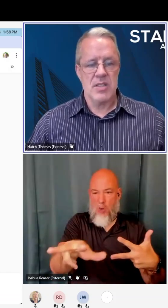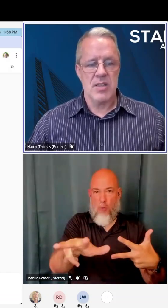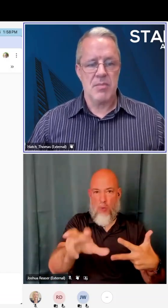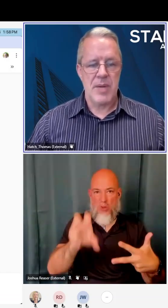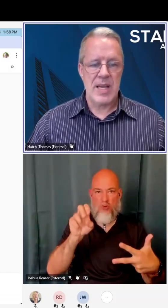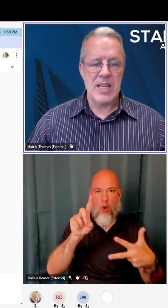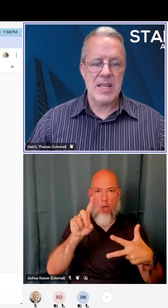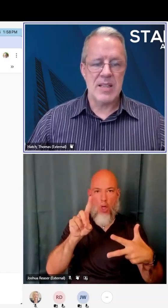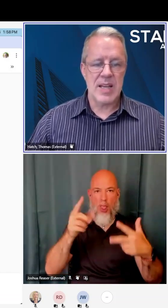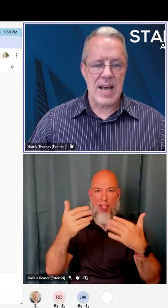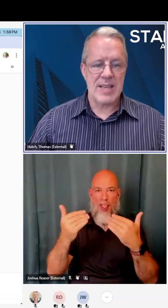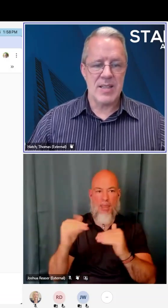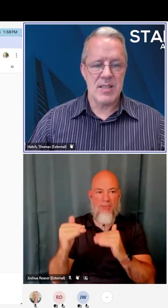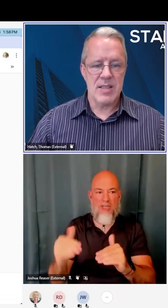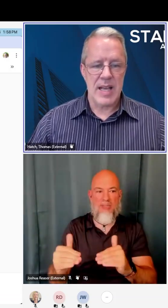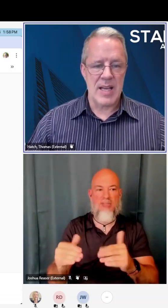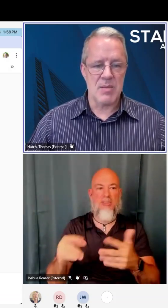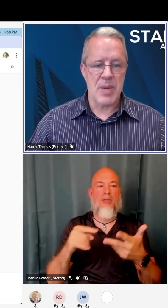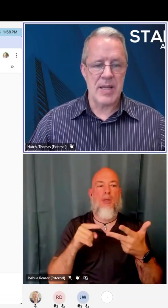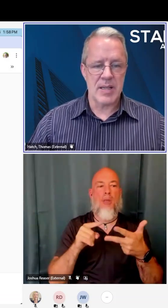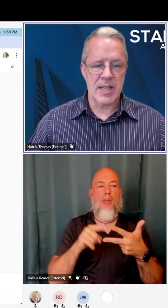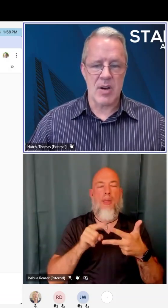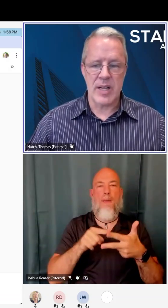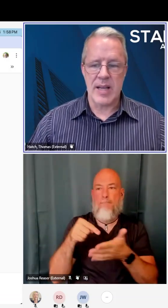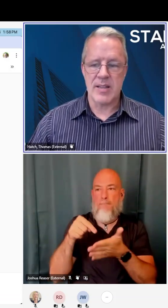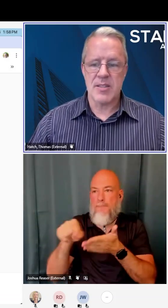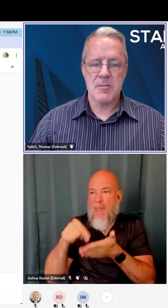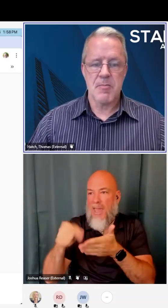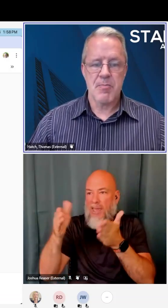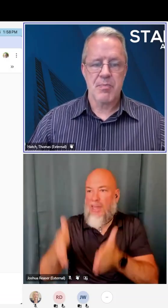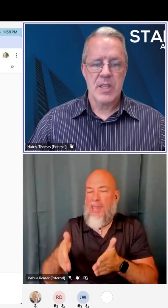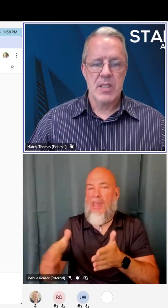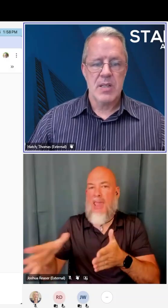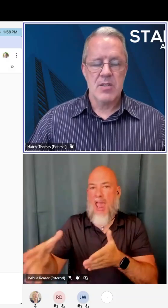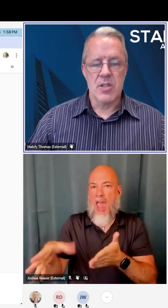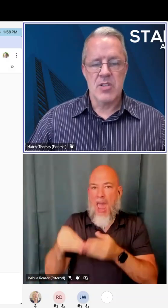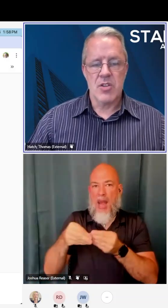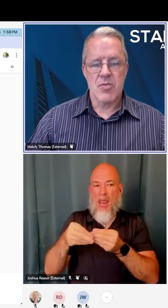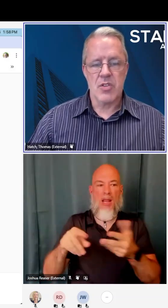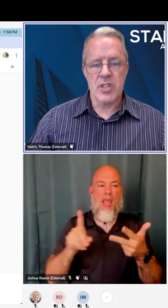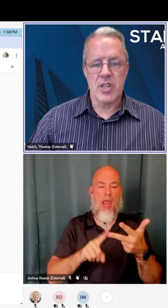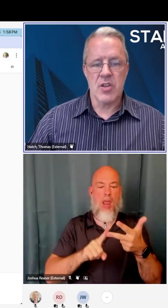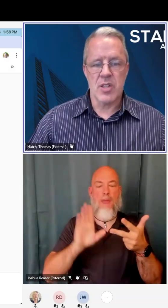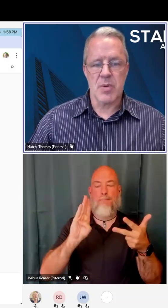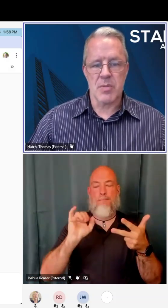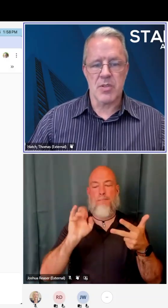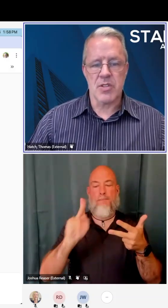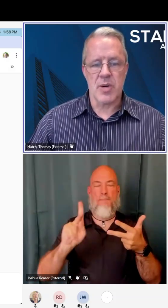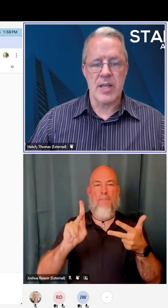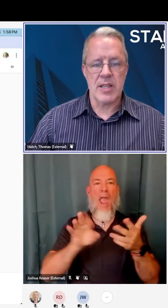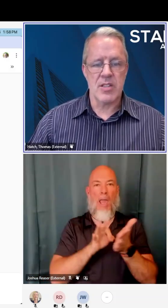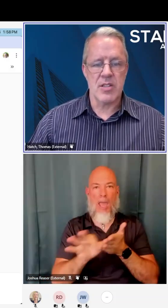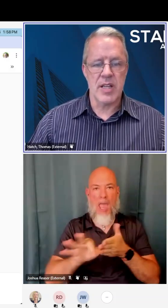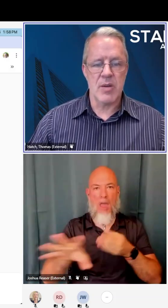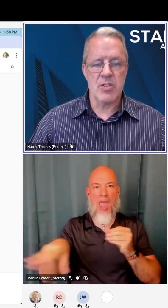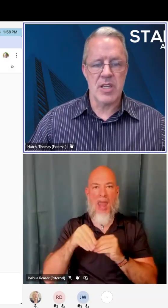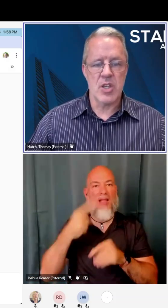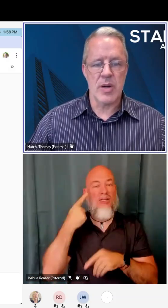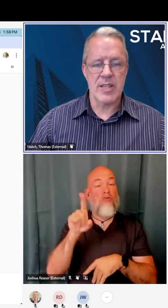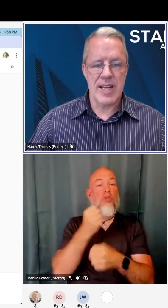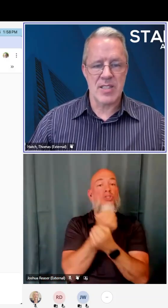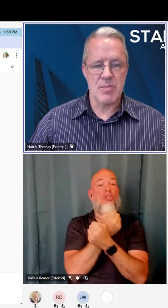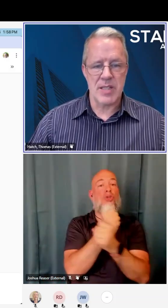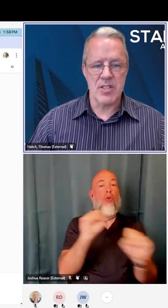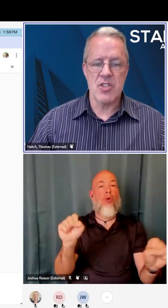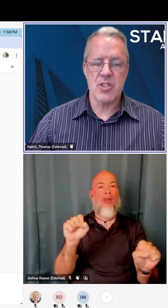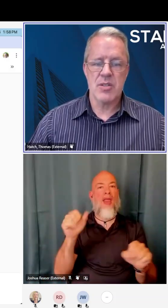limits, payee added, and bank account added. So these are for security purposes, right? And they would send